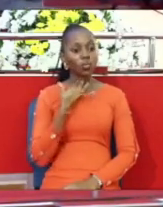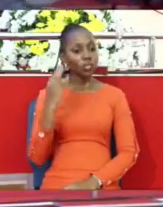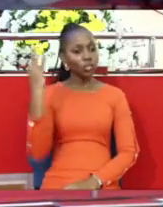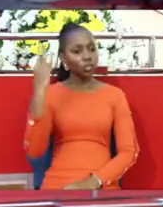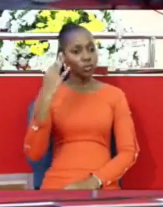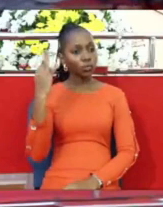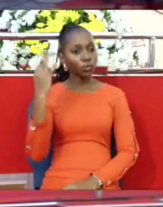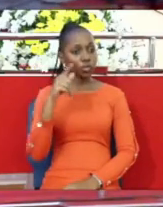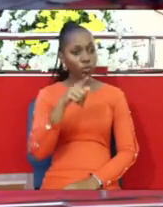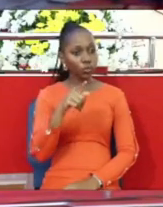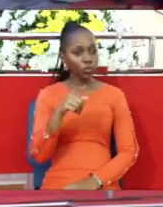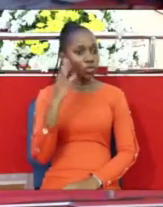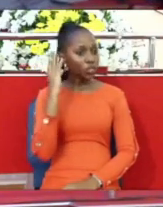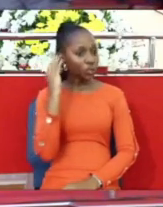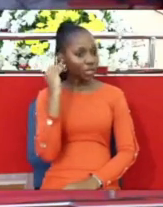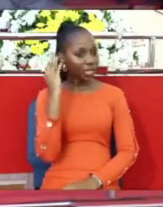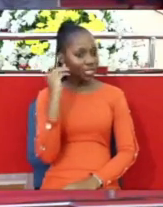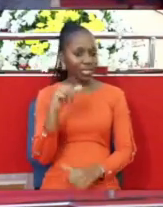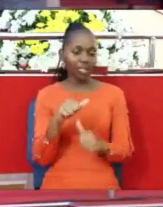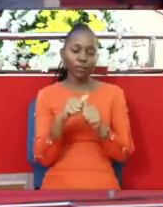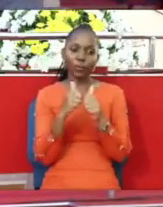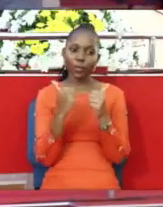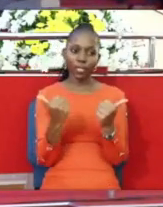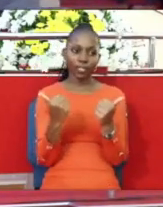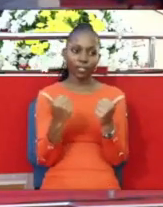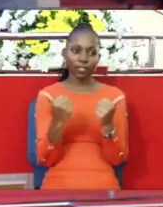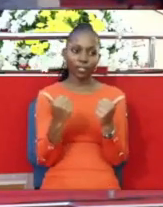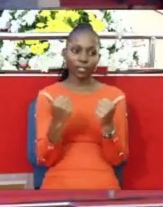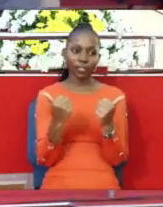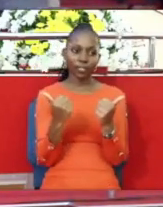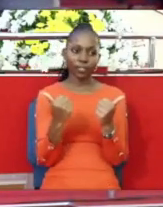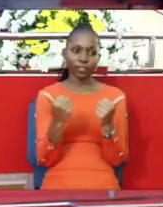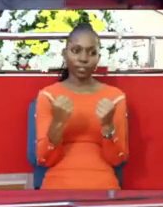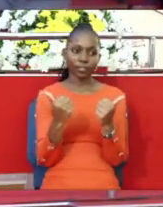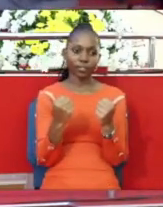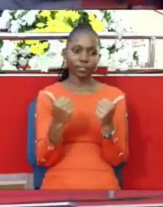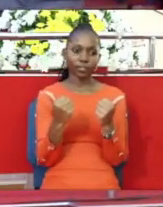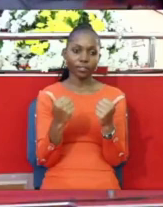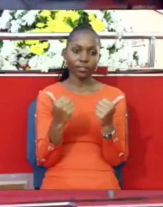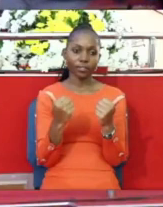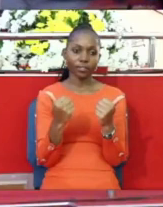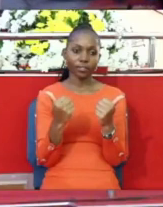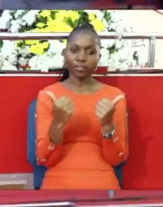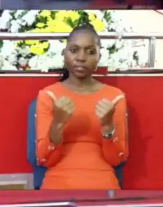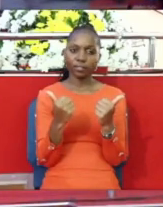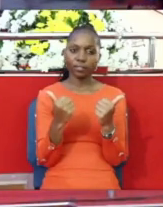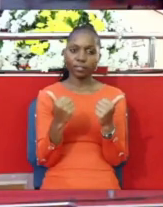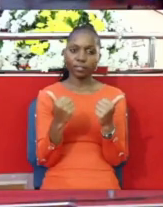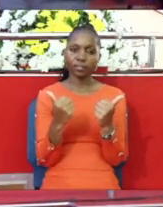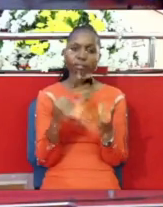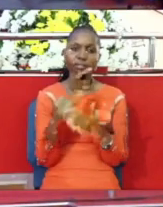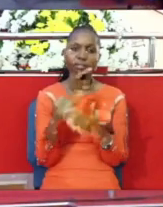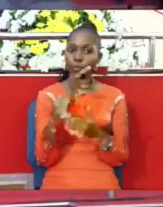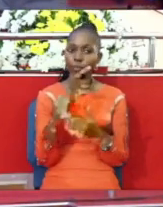or a good soft board, so that if it is yours, you get it. If it is mine, let it bounce back